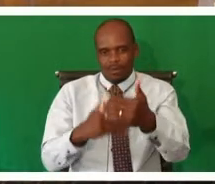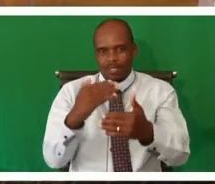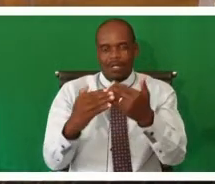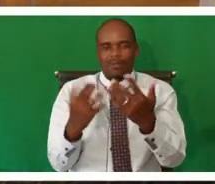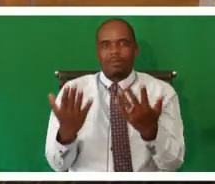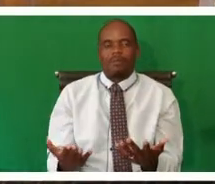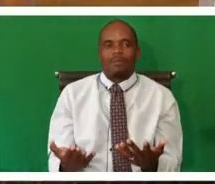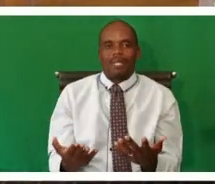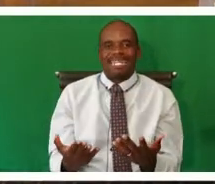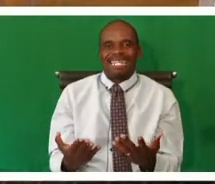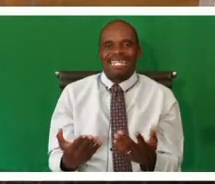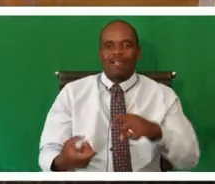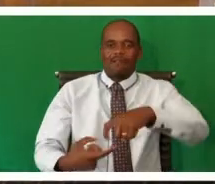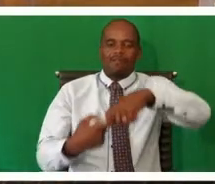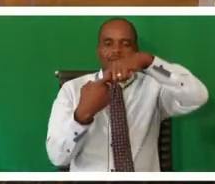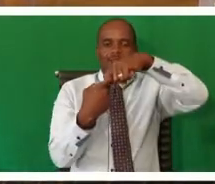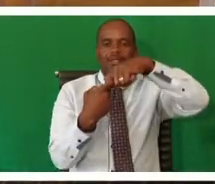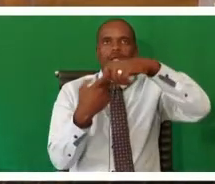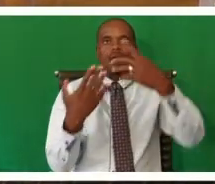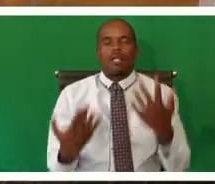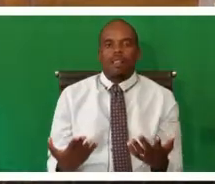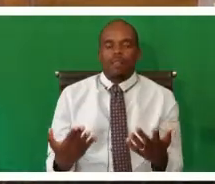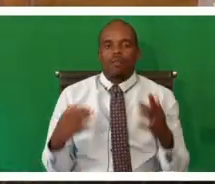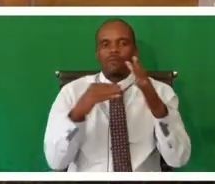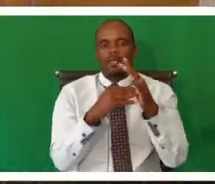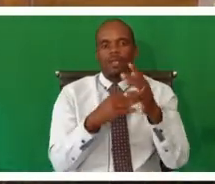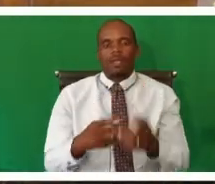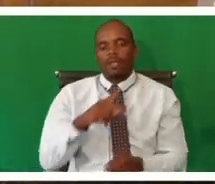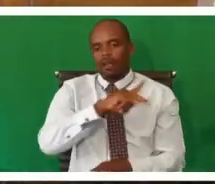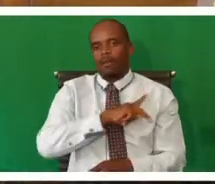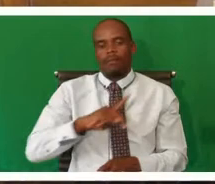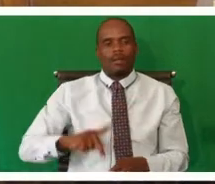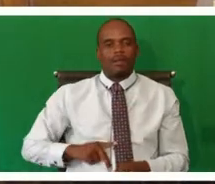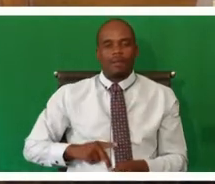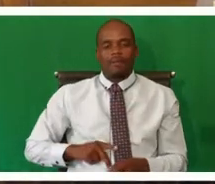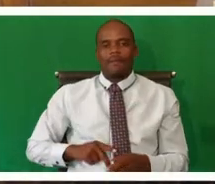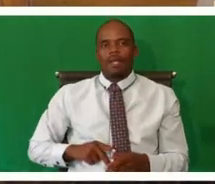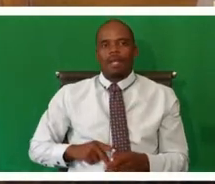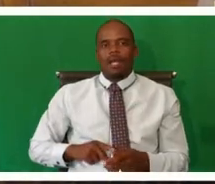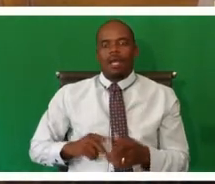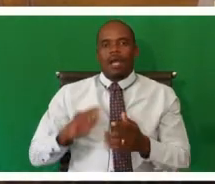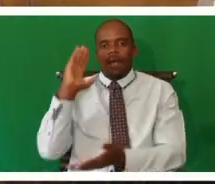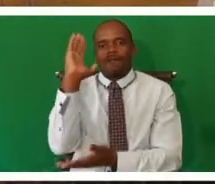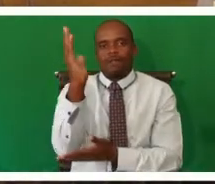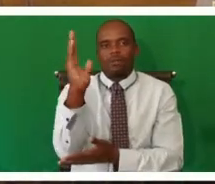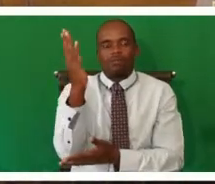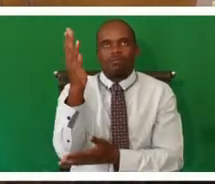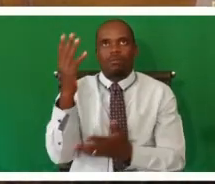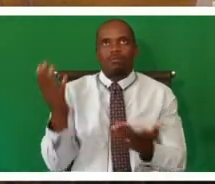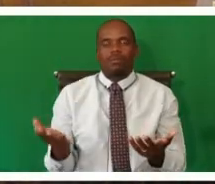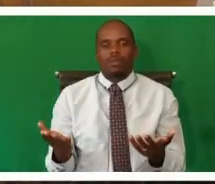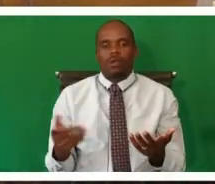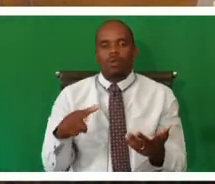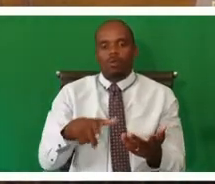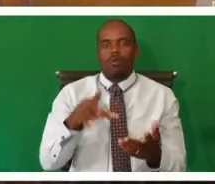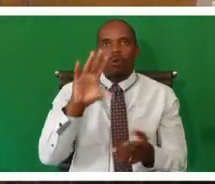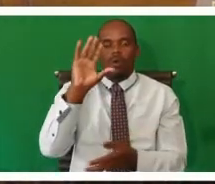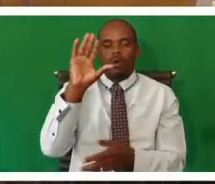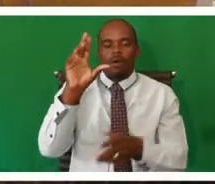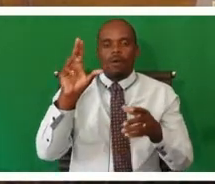until the Honorable Premier has delivered her State of the Province Address.